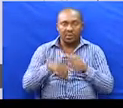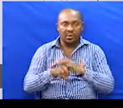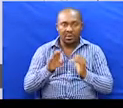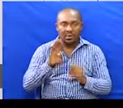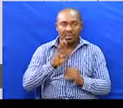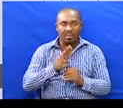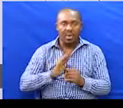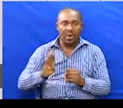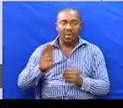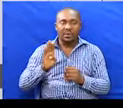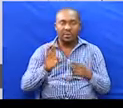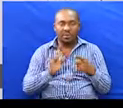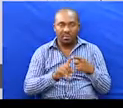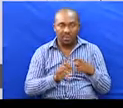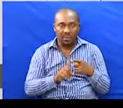Term number 1,